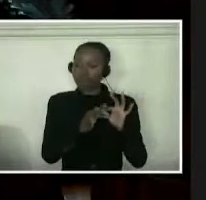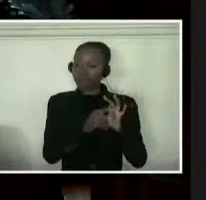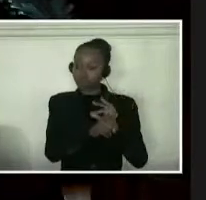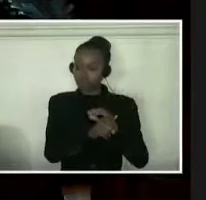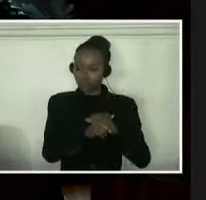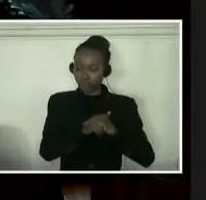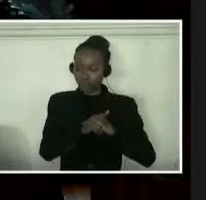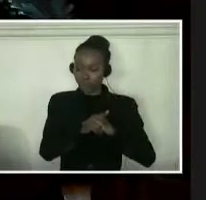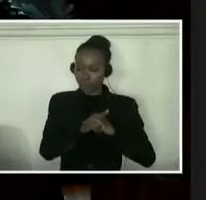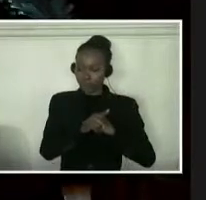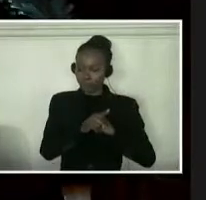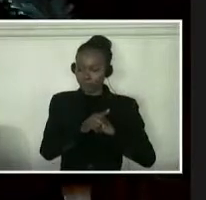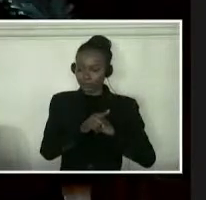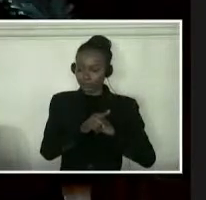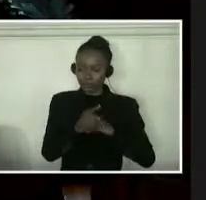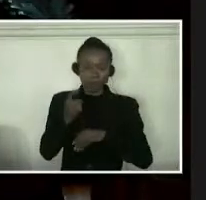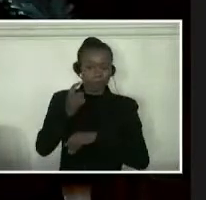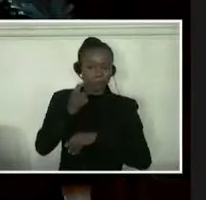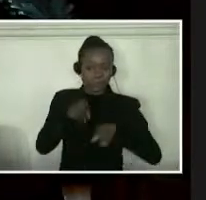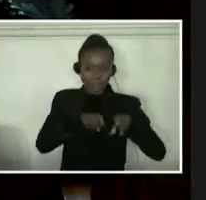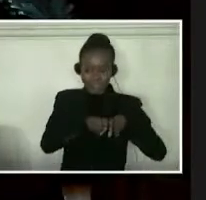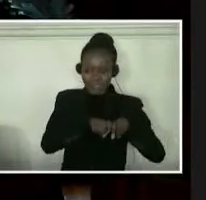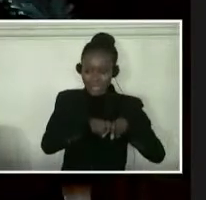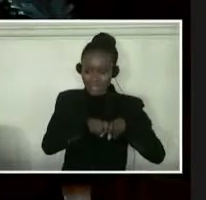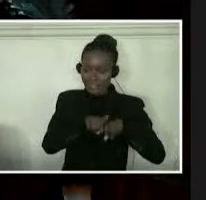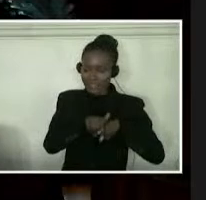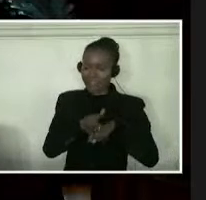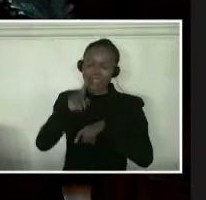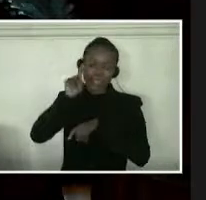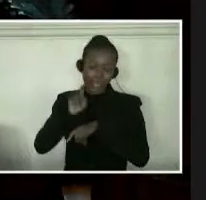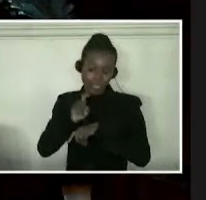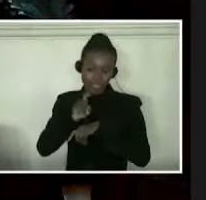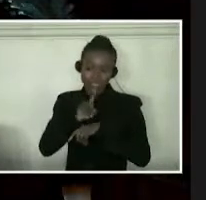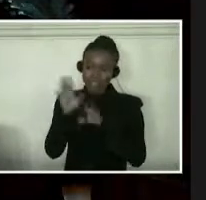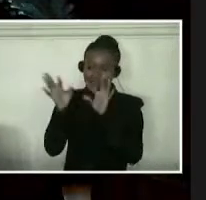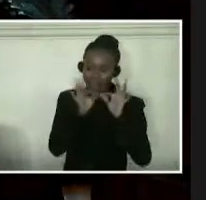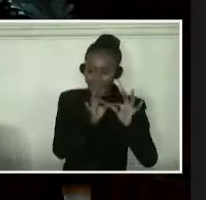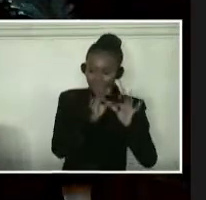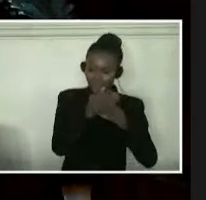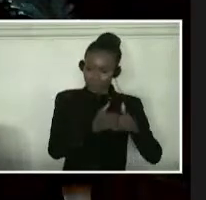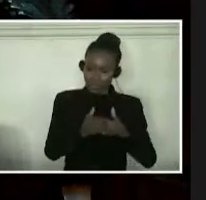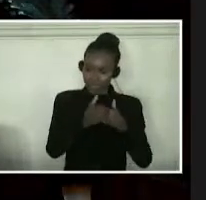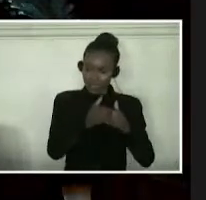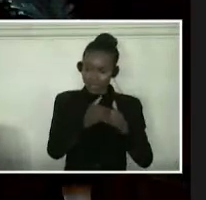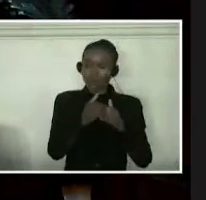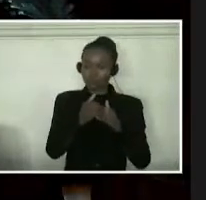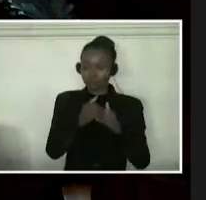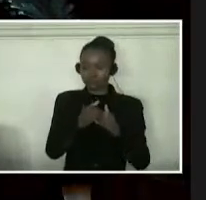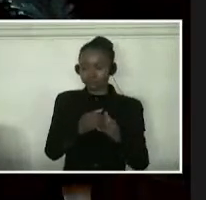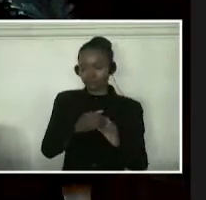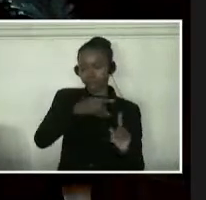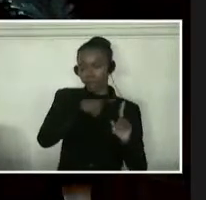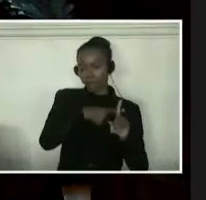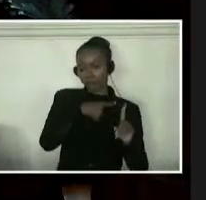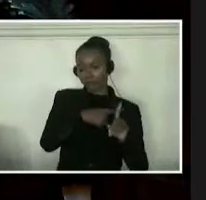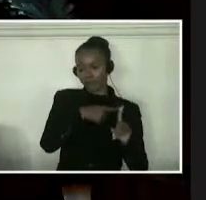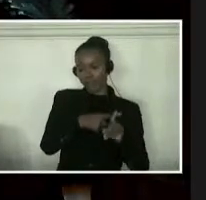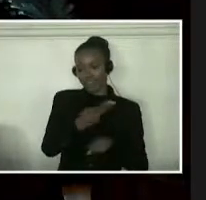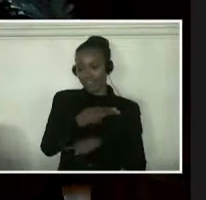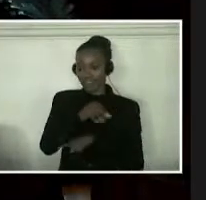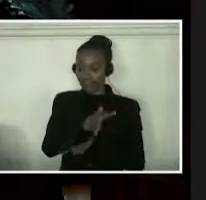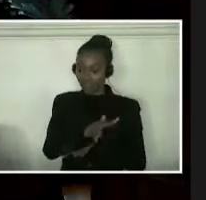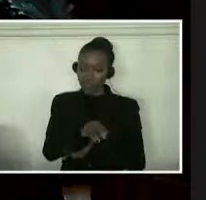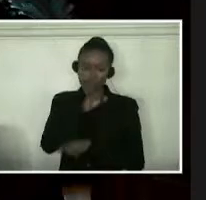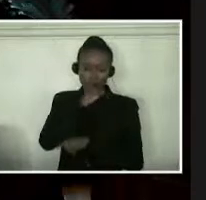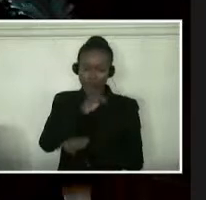and child pairing of childbearing age and linking to care those who test possessive syabatanda amma healthwork has a two